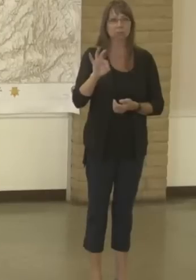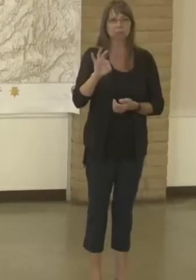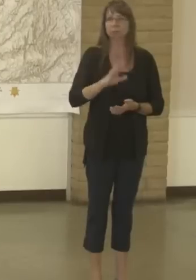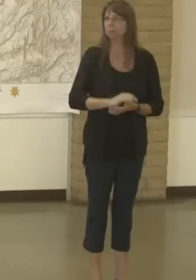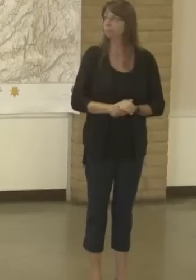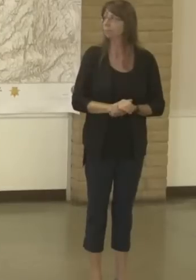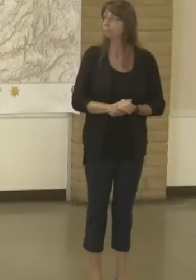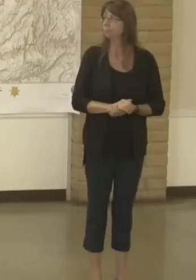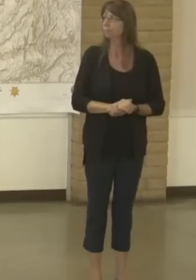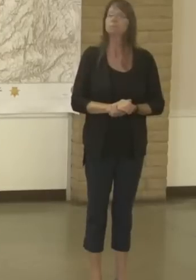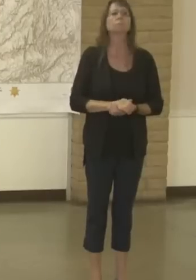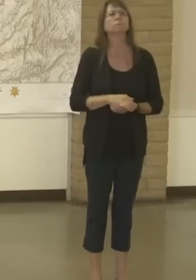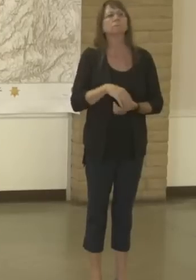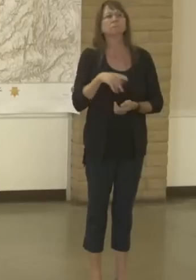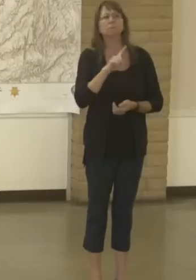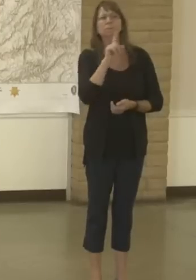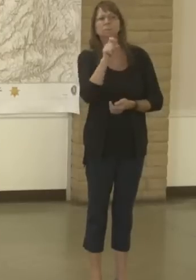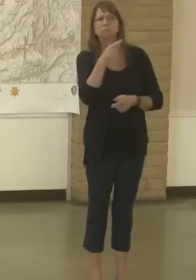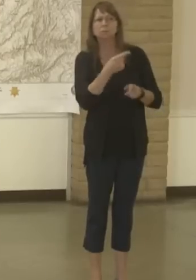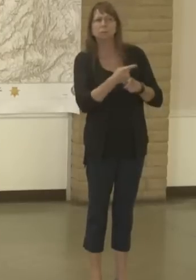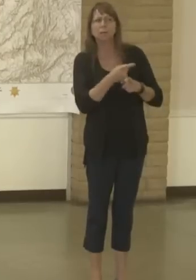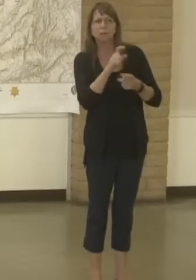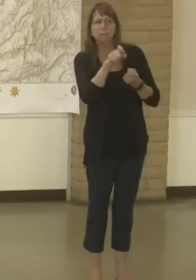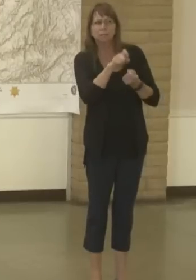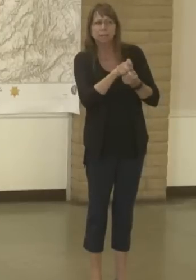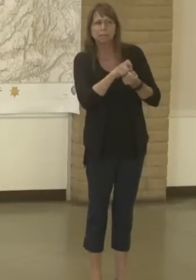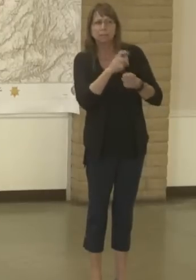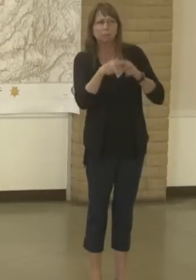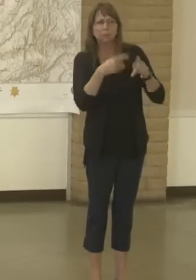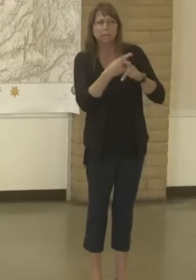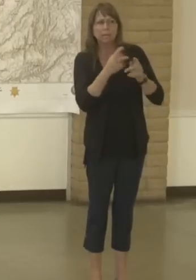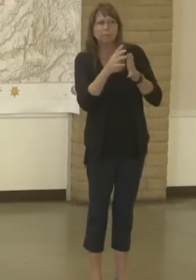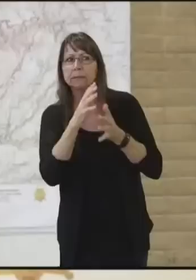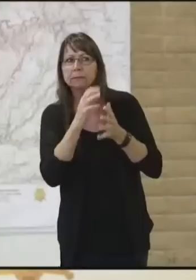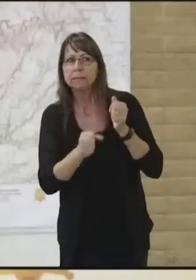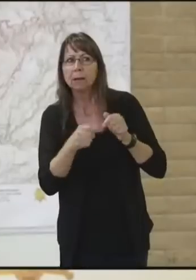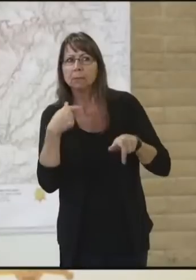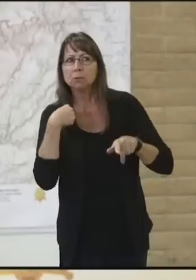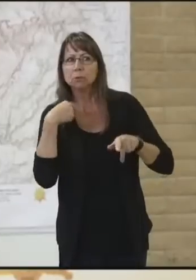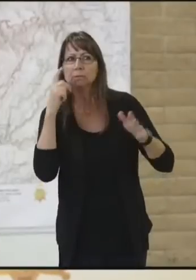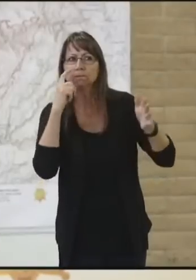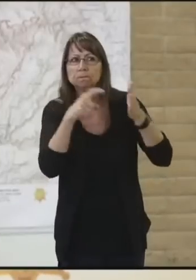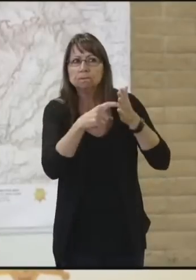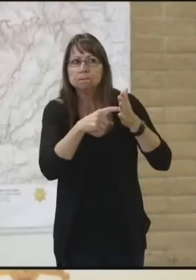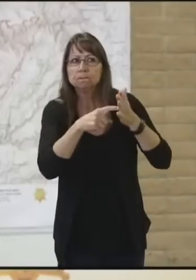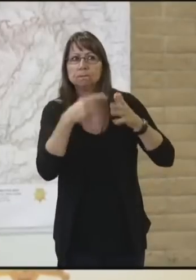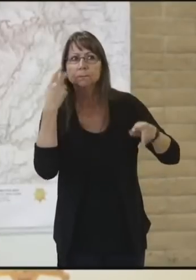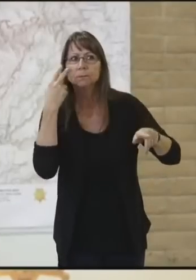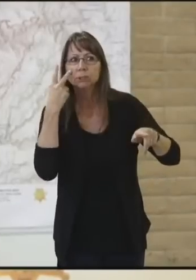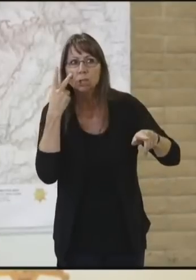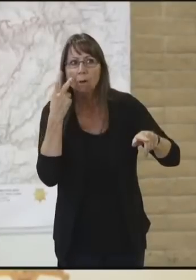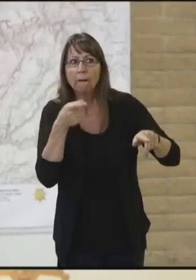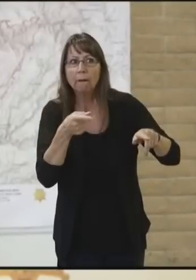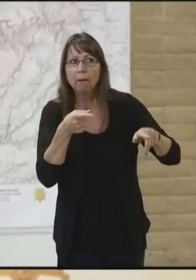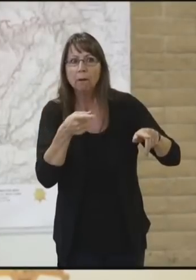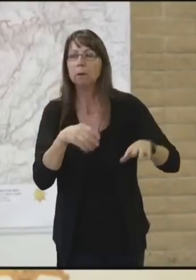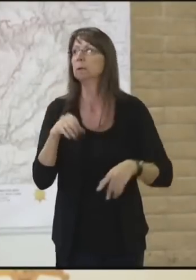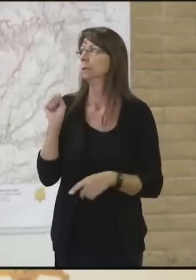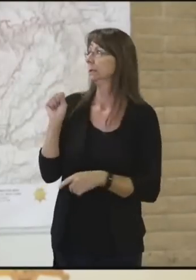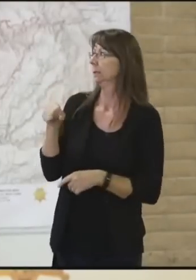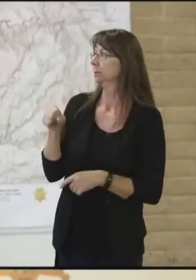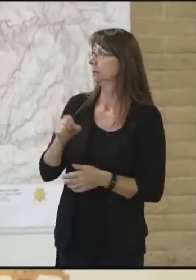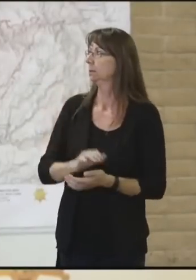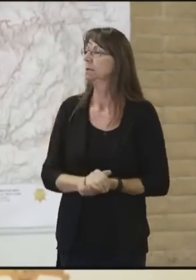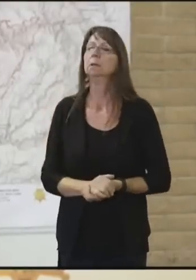So the question, I think, was exactly what kind of damage we have seen from the fire? Yes, sir.